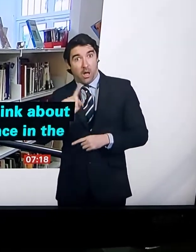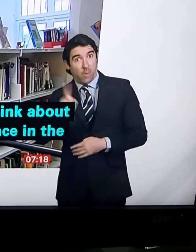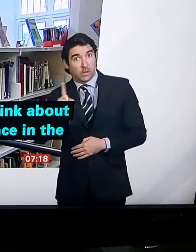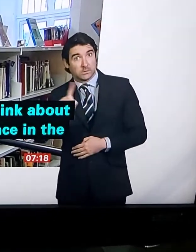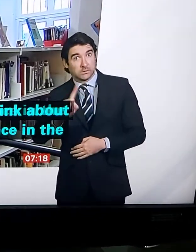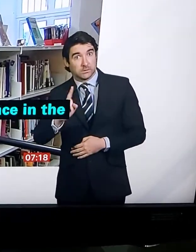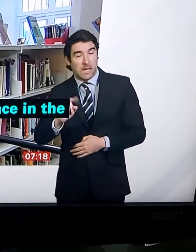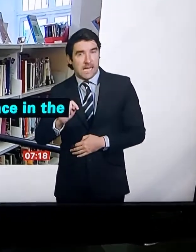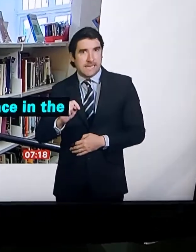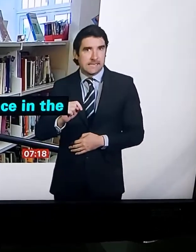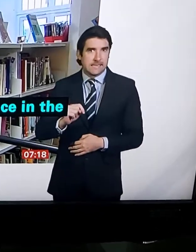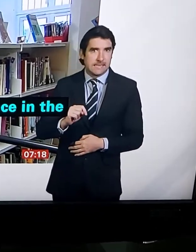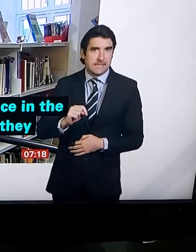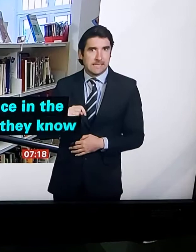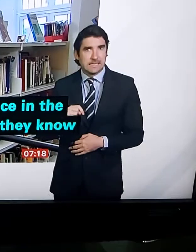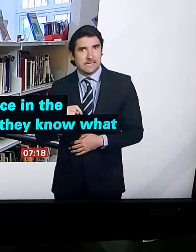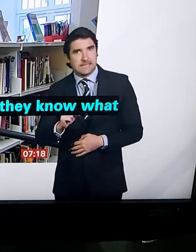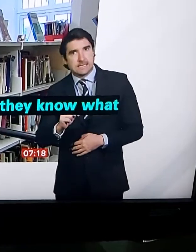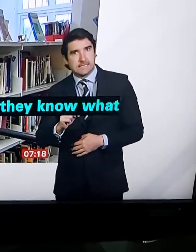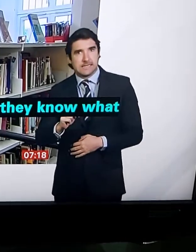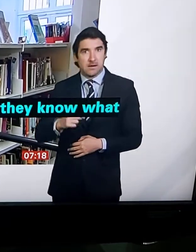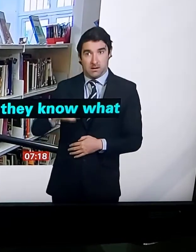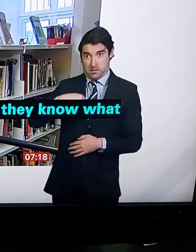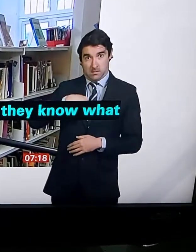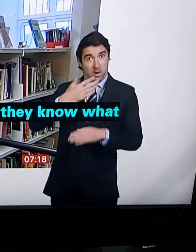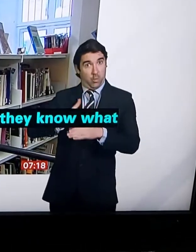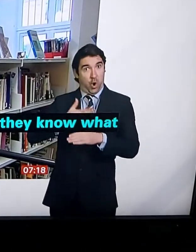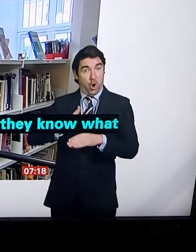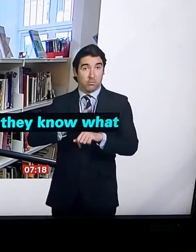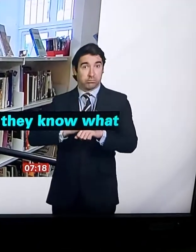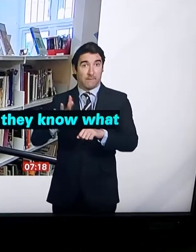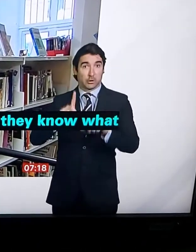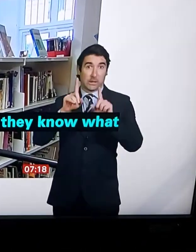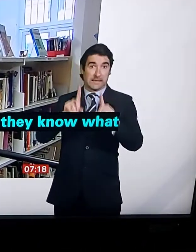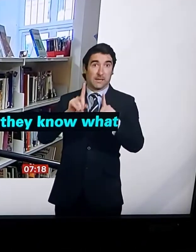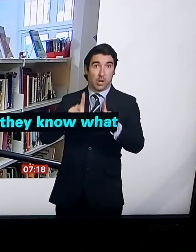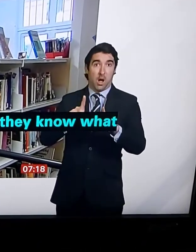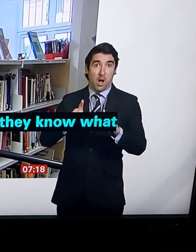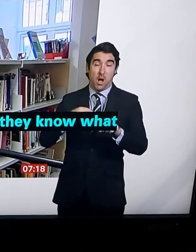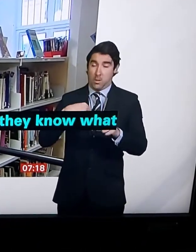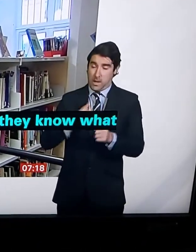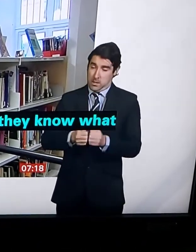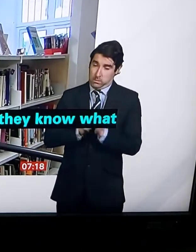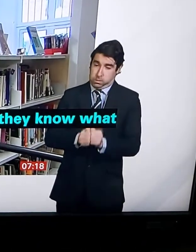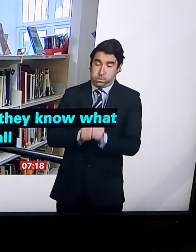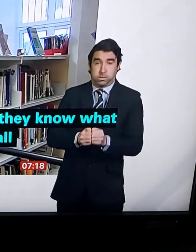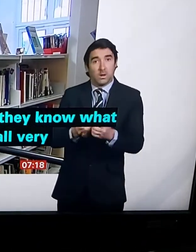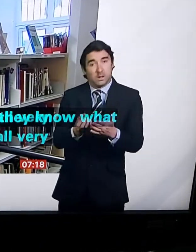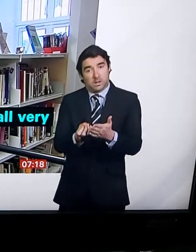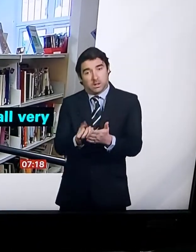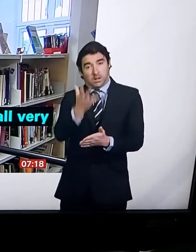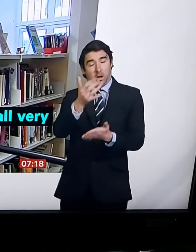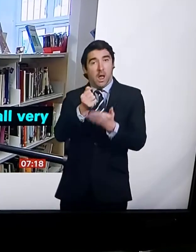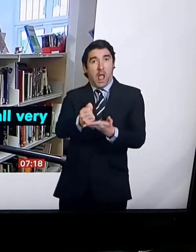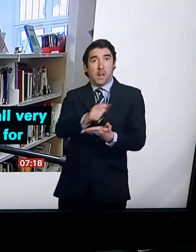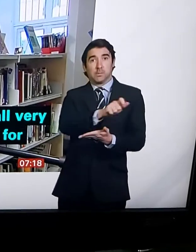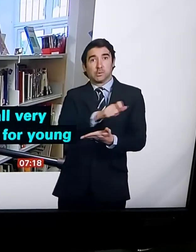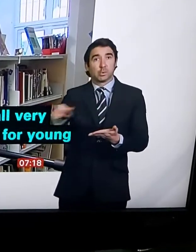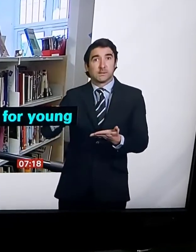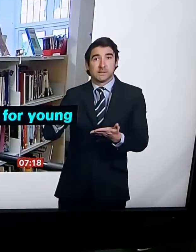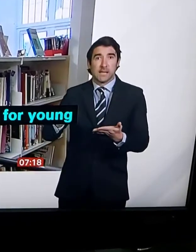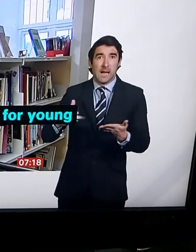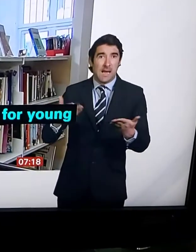from Gill, we're all very serious about young people's futures, and we want clarity about what's taking place, not just for now, but also